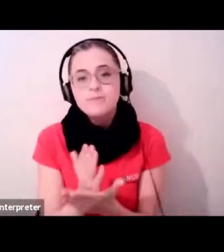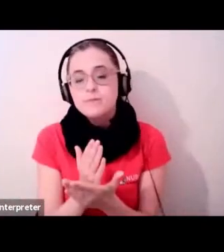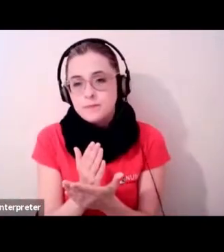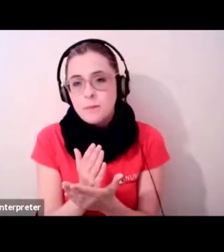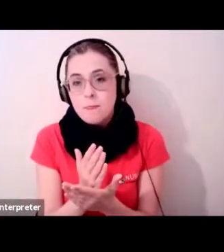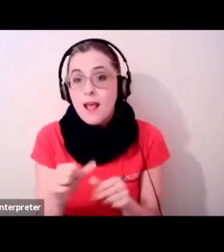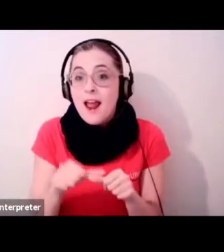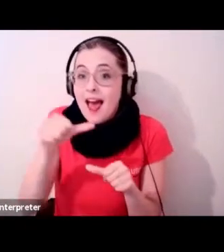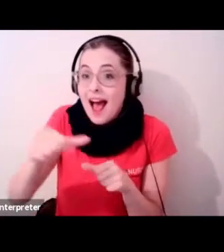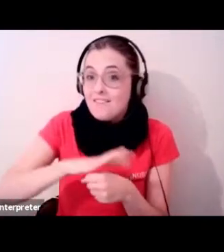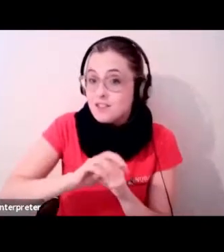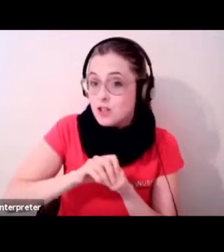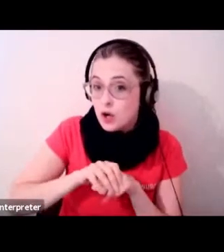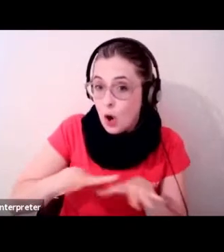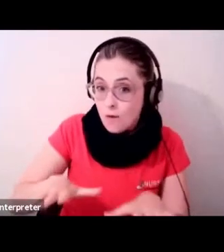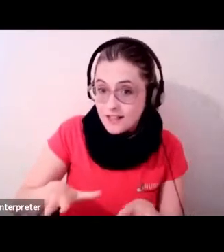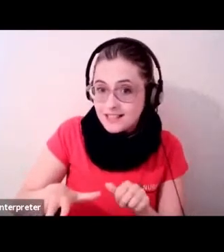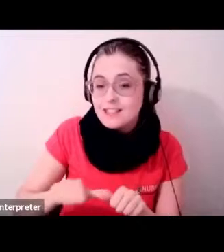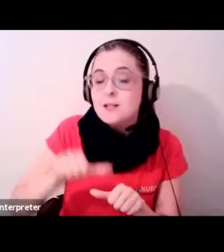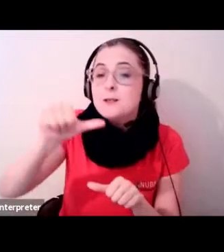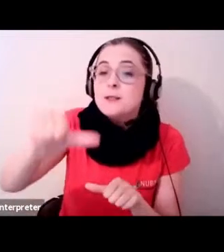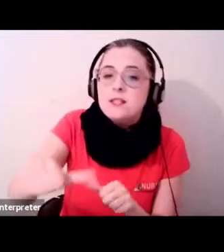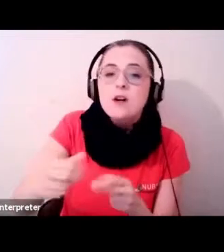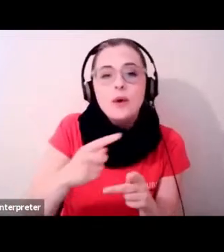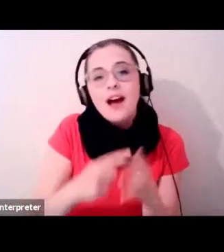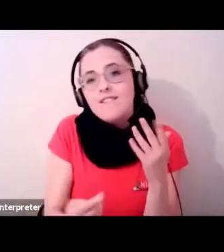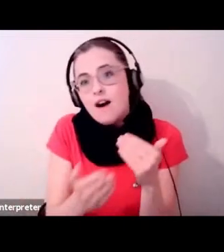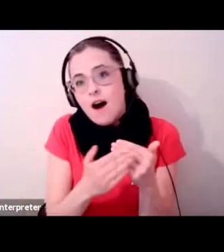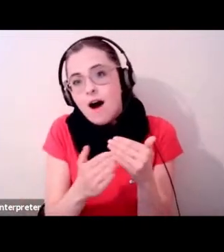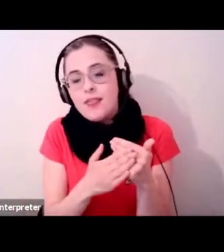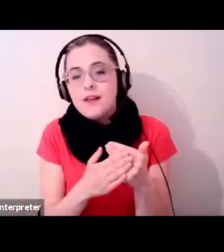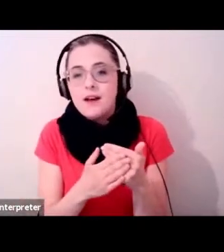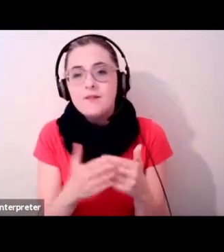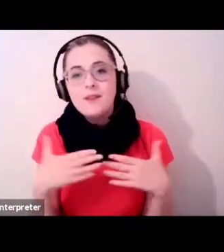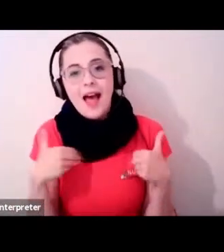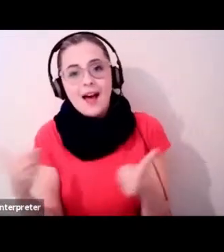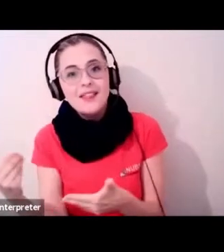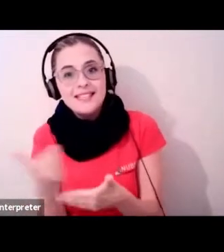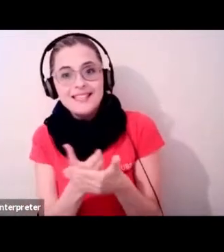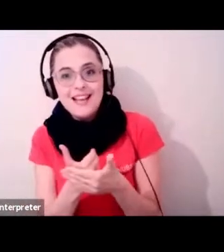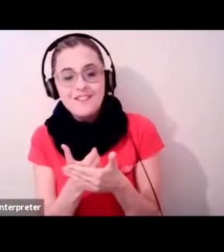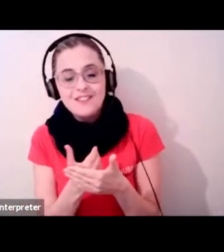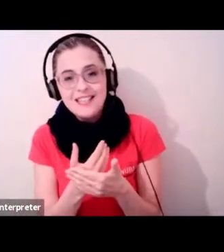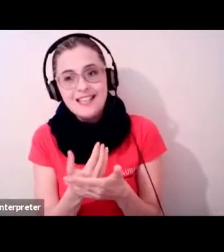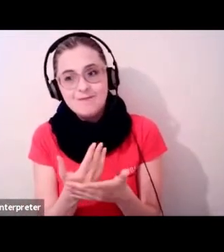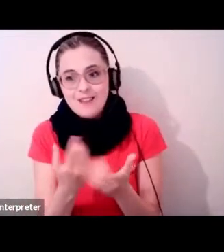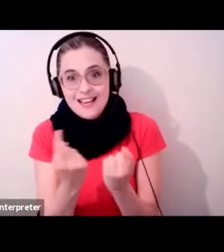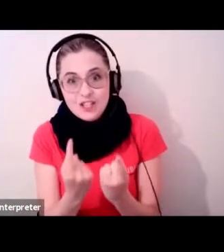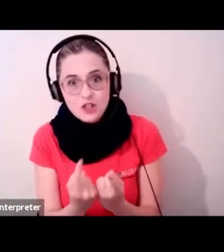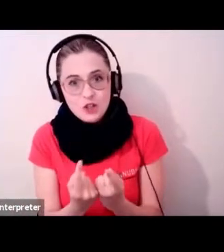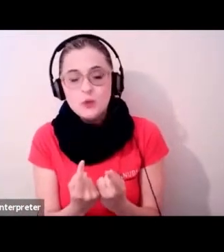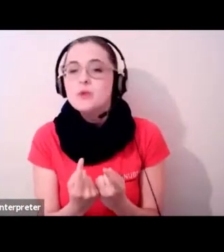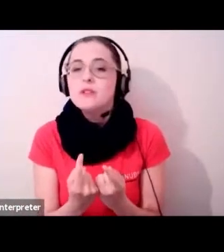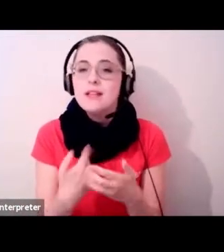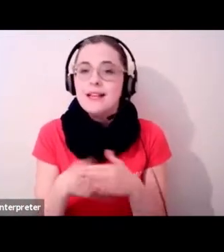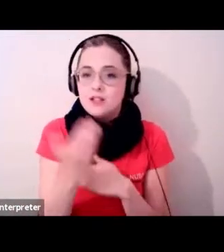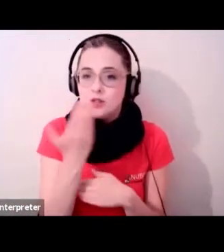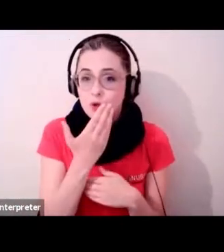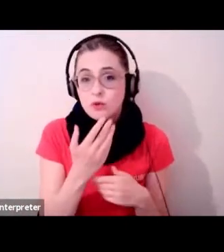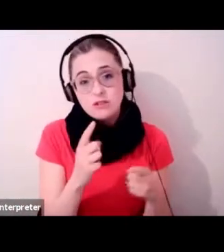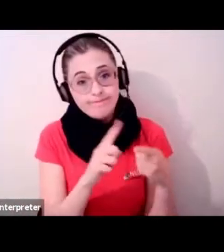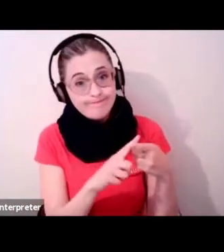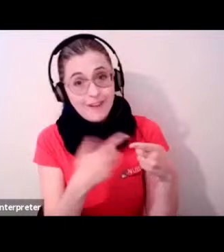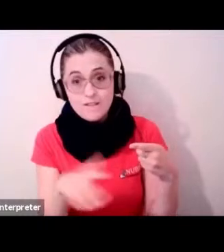whole set of other health and safety questions that come up in schools, from asbestos to workplace